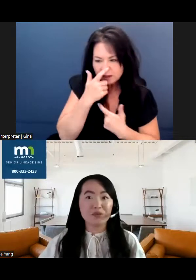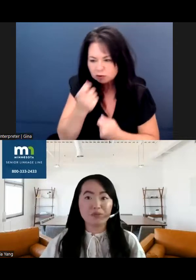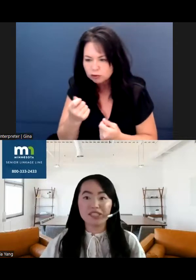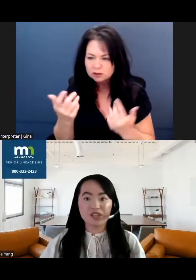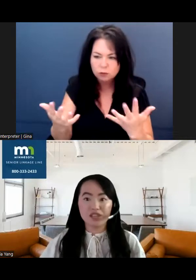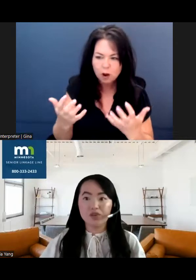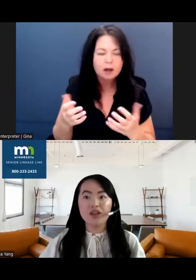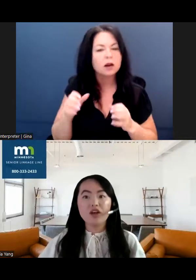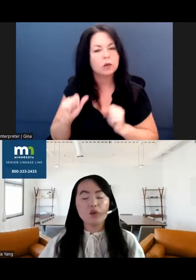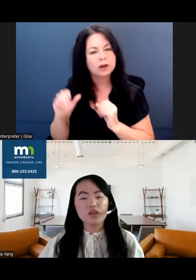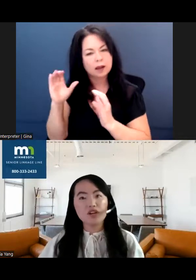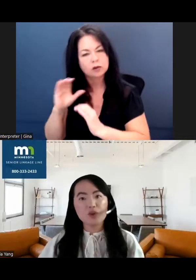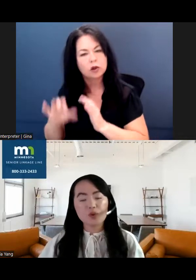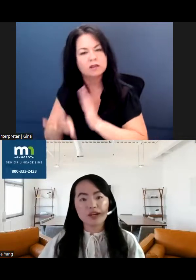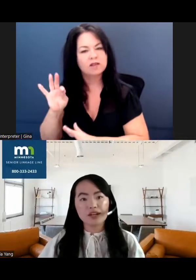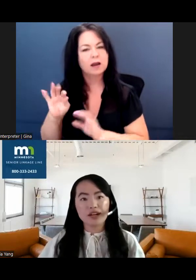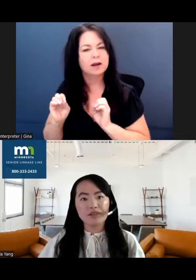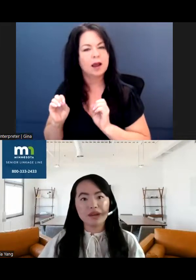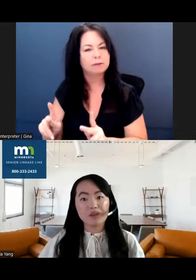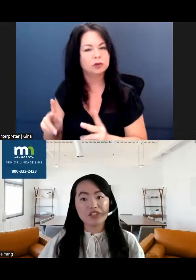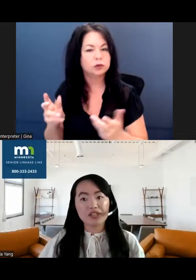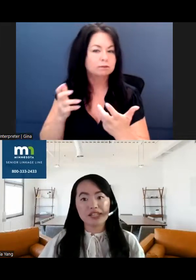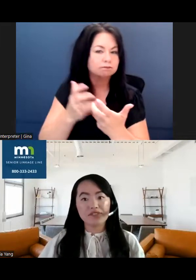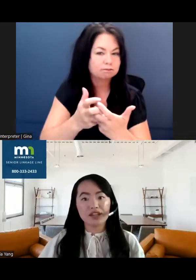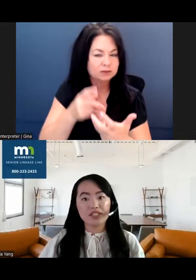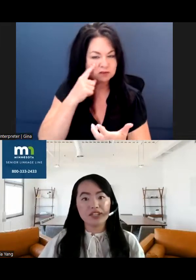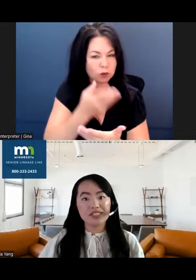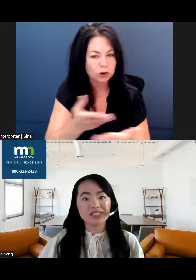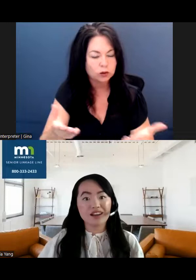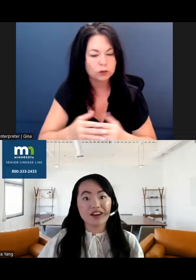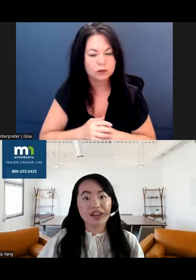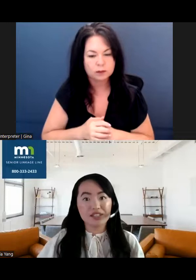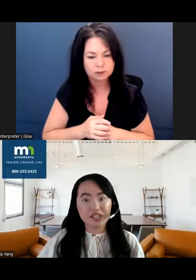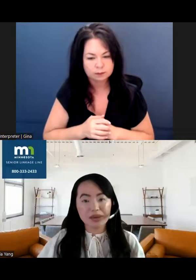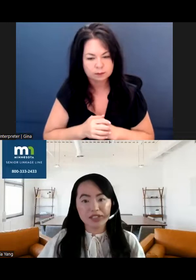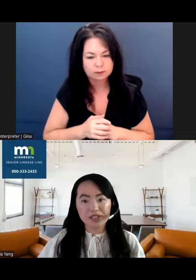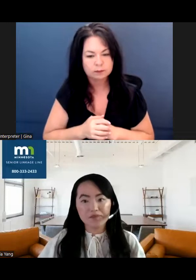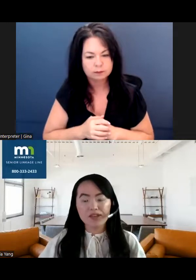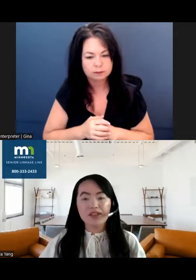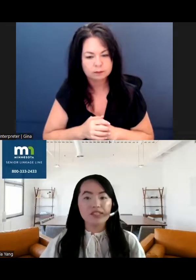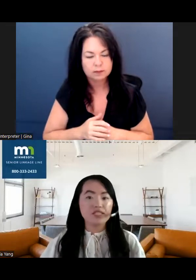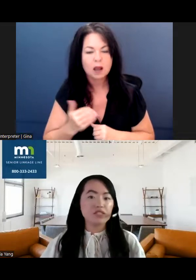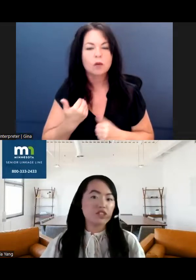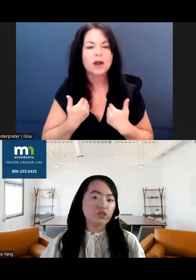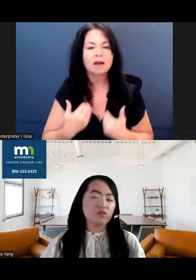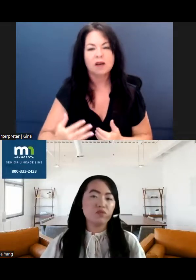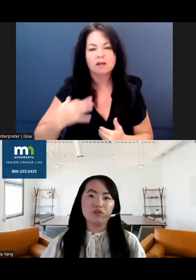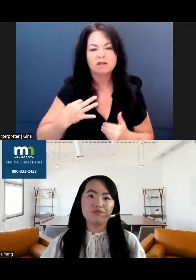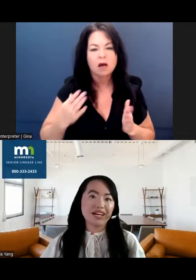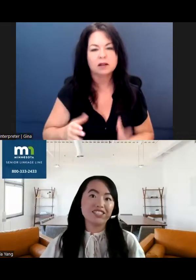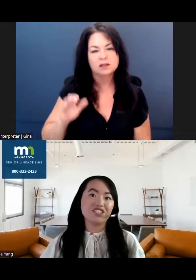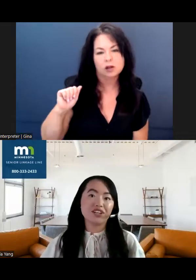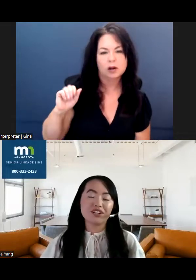that will best fit you. One of our newer opportunity as a volunteer is our volunteer ambassador. This individual